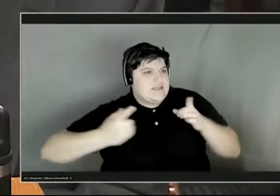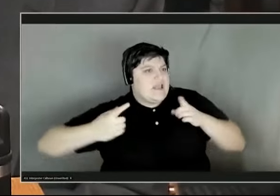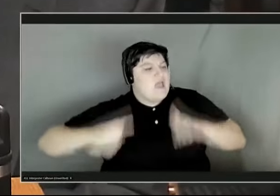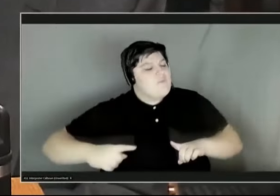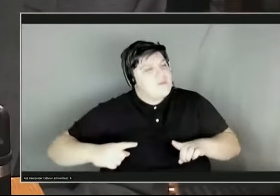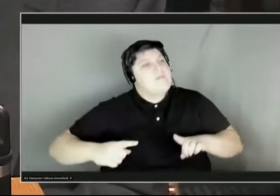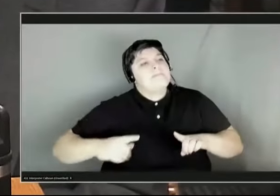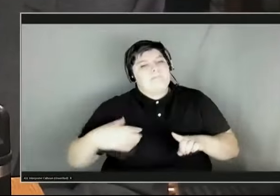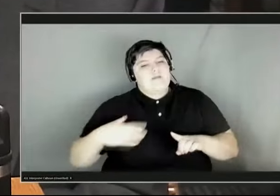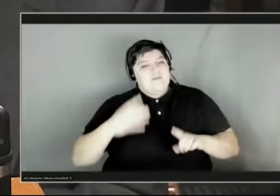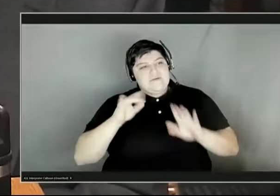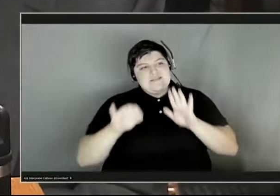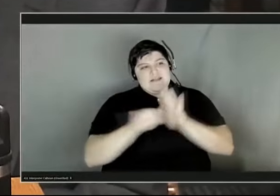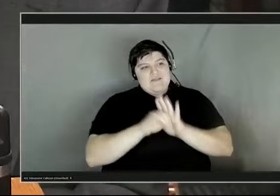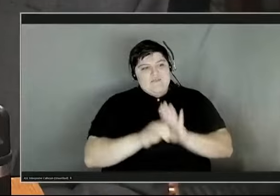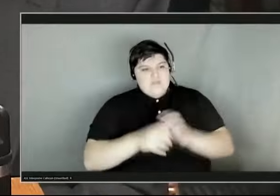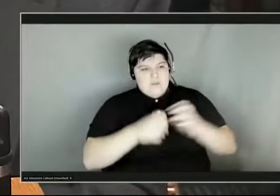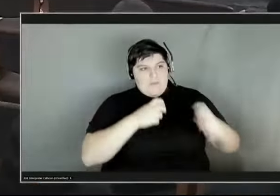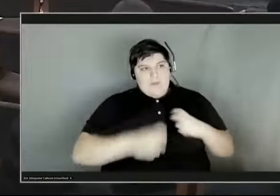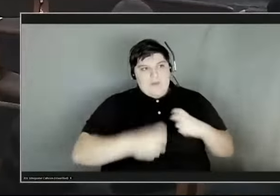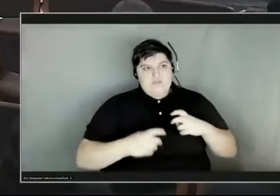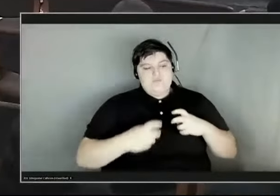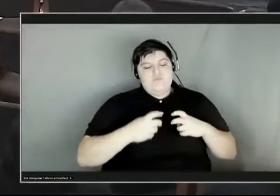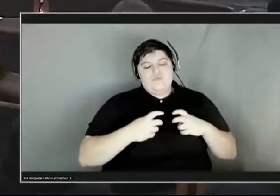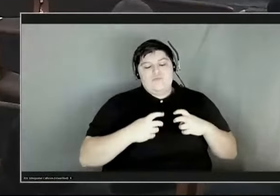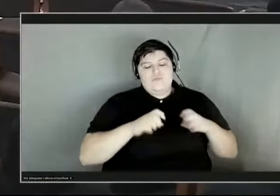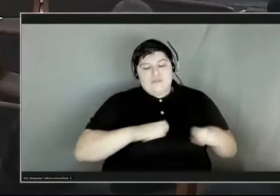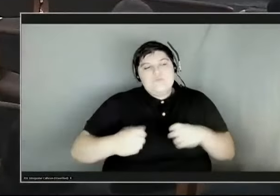there was an identification of a potential issue.